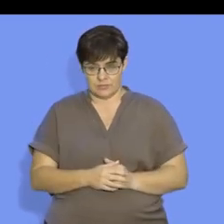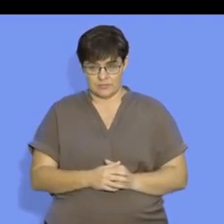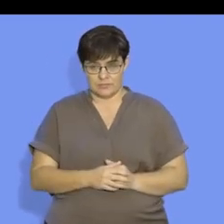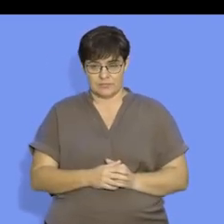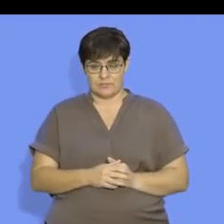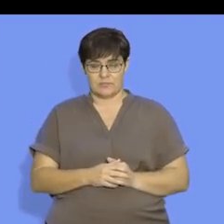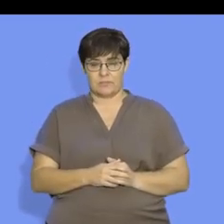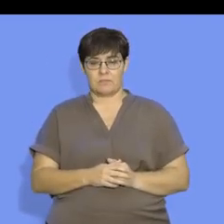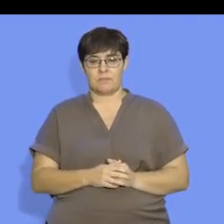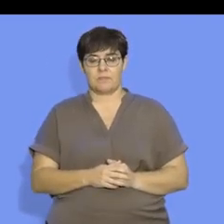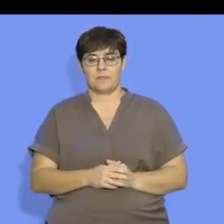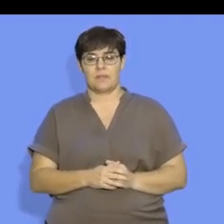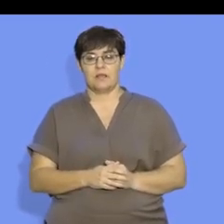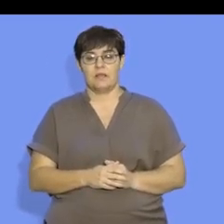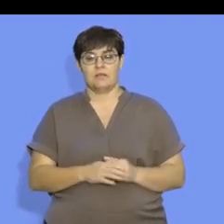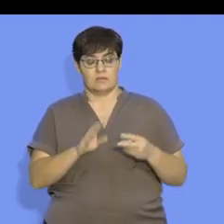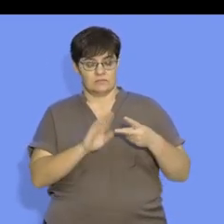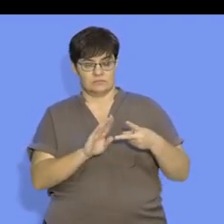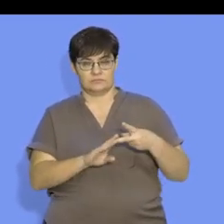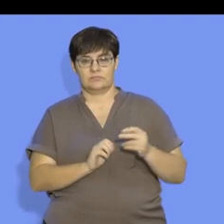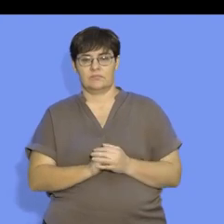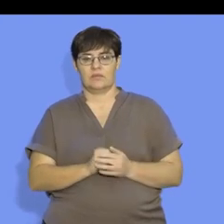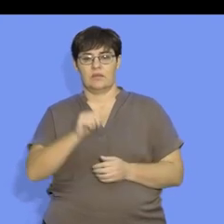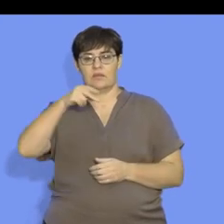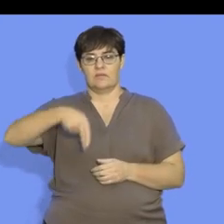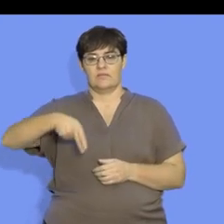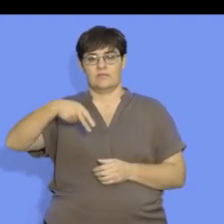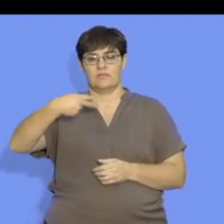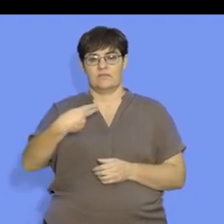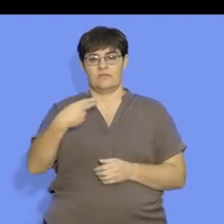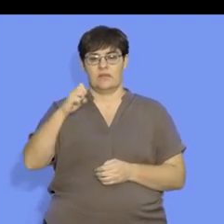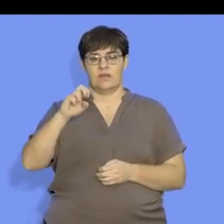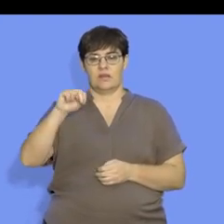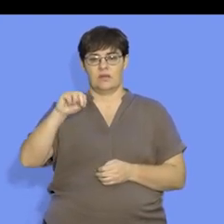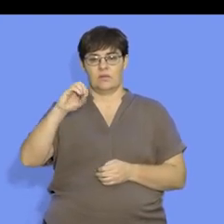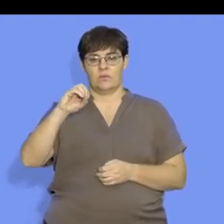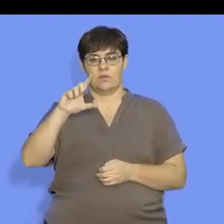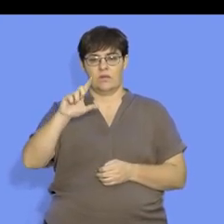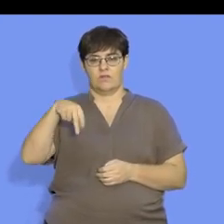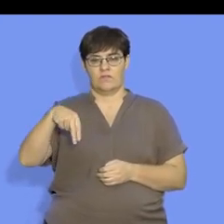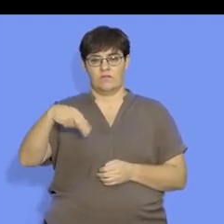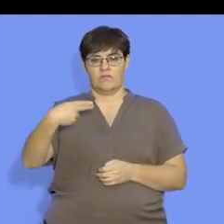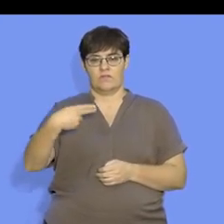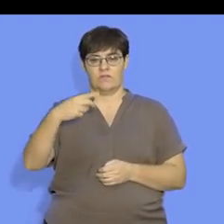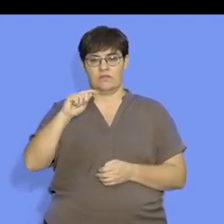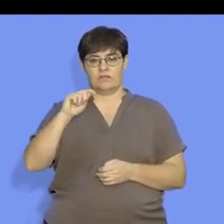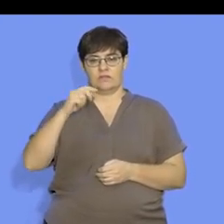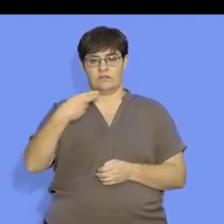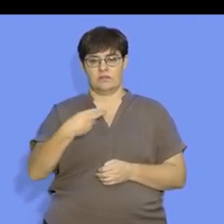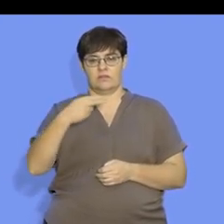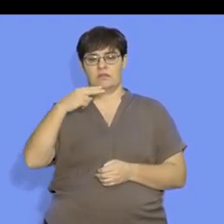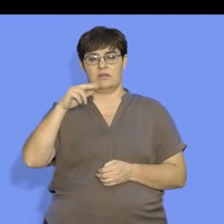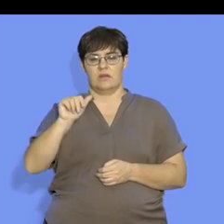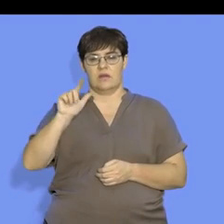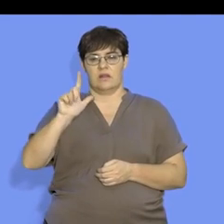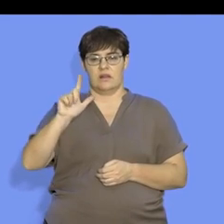So very, very important there, okay? And then the other one is phenolphthalein, okay? Phenolphthalein, in an